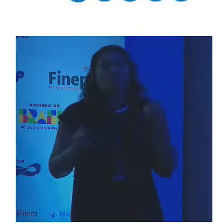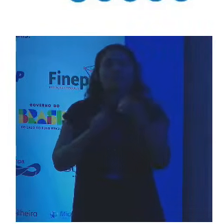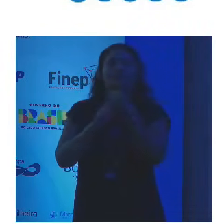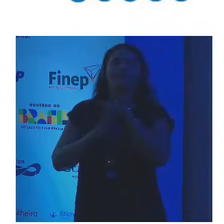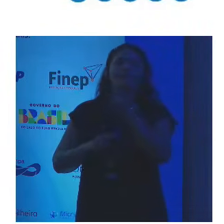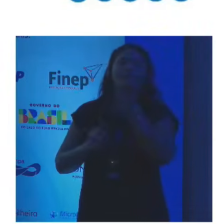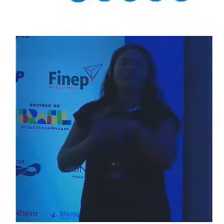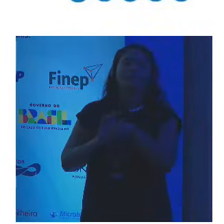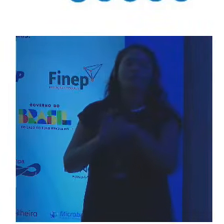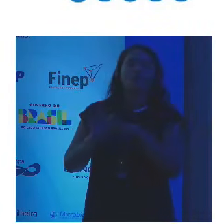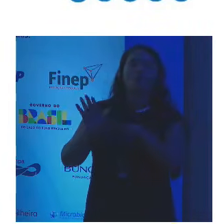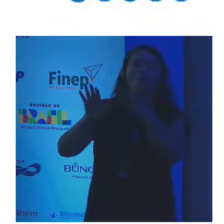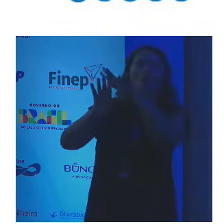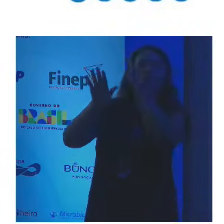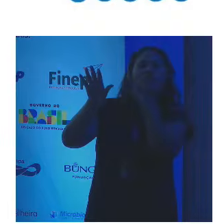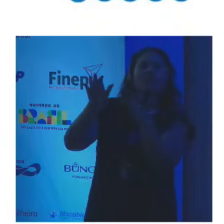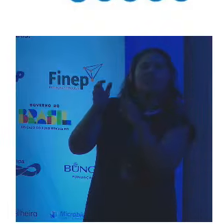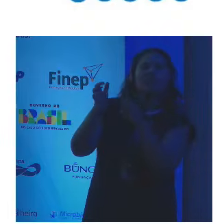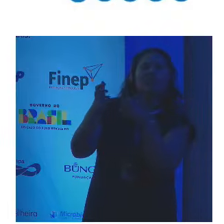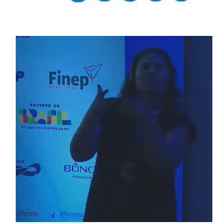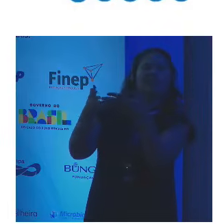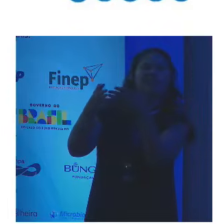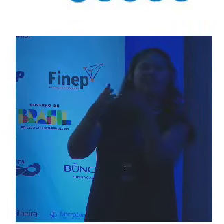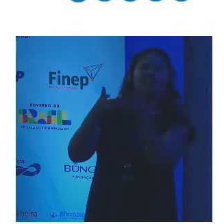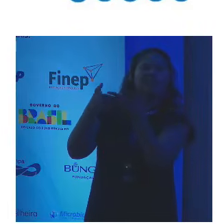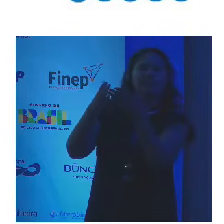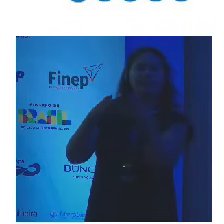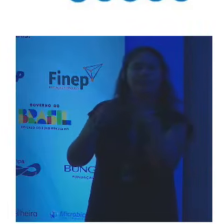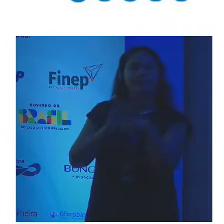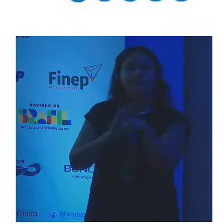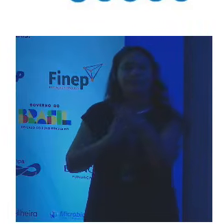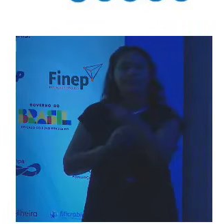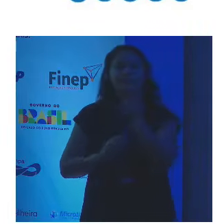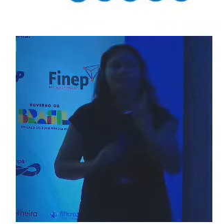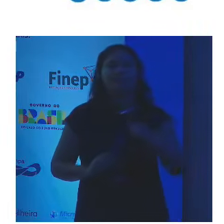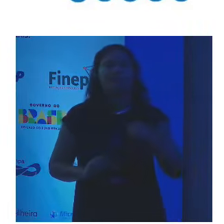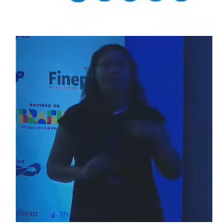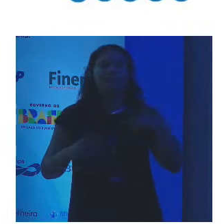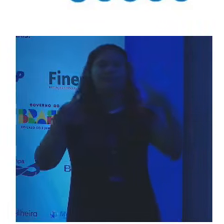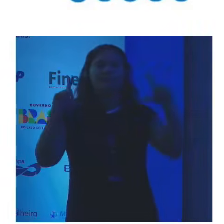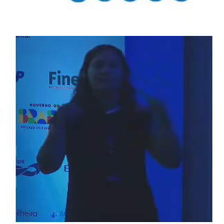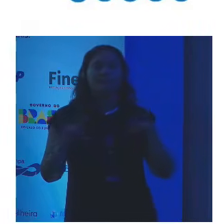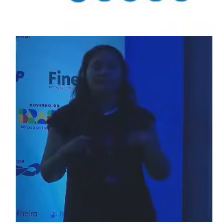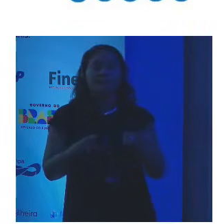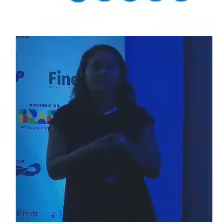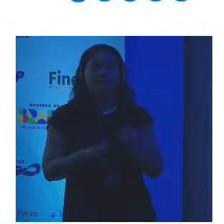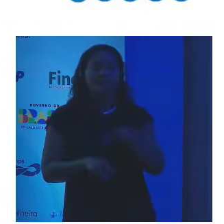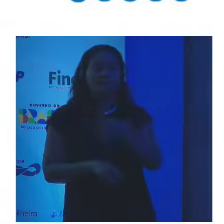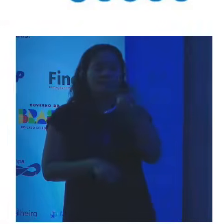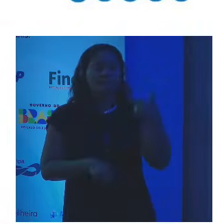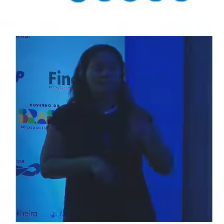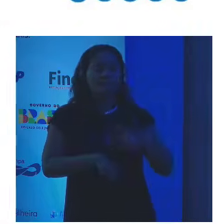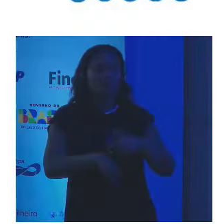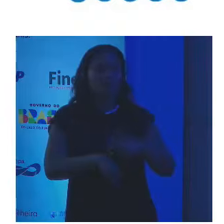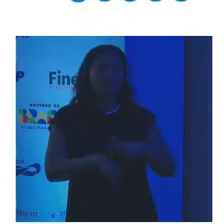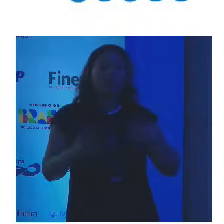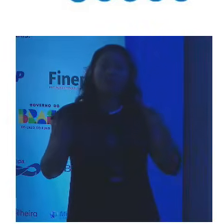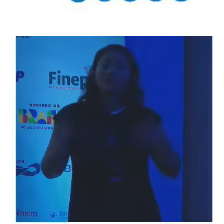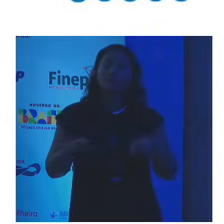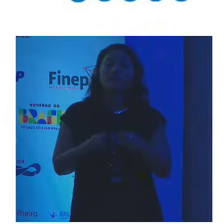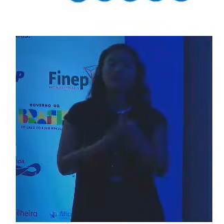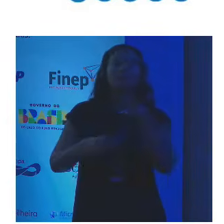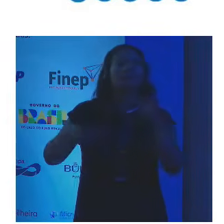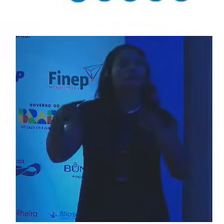of course, the coastal erosion is better reduced with the second scenario. And then you can have this